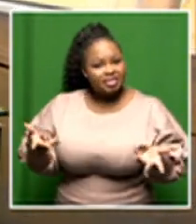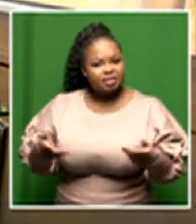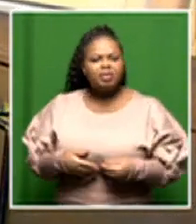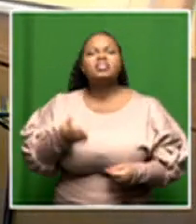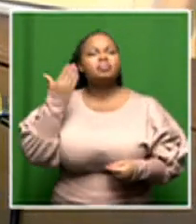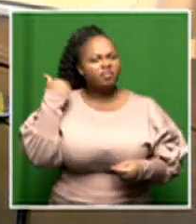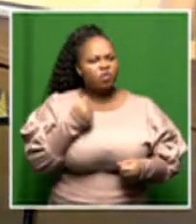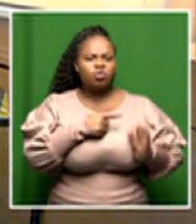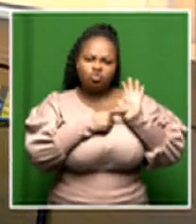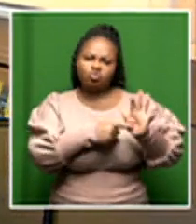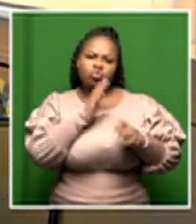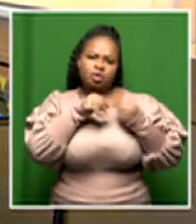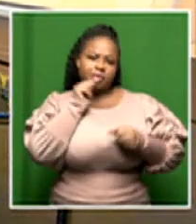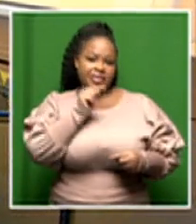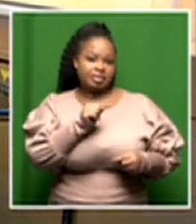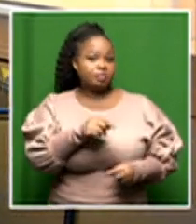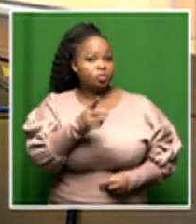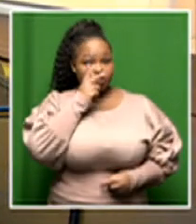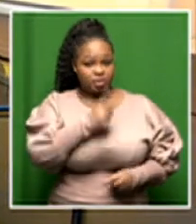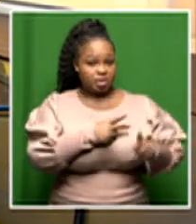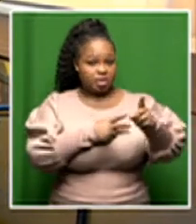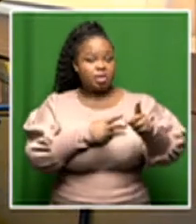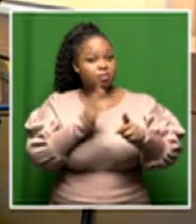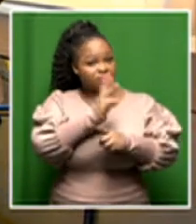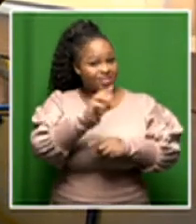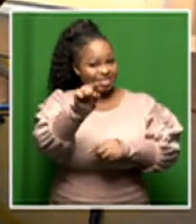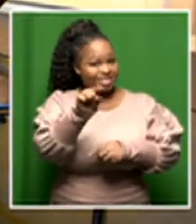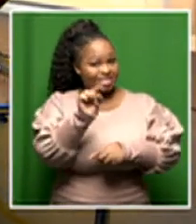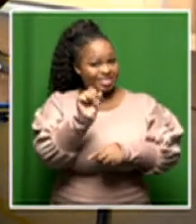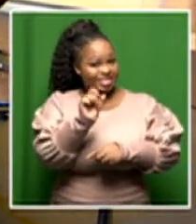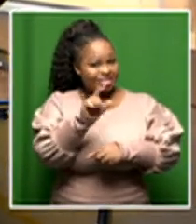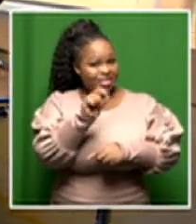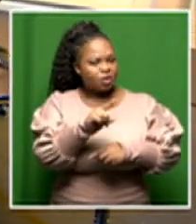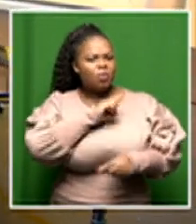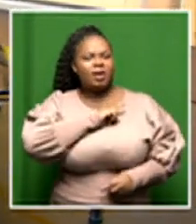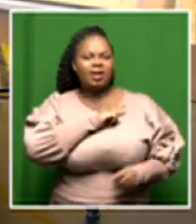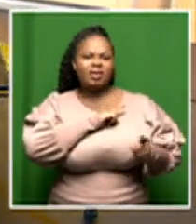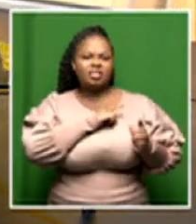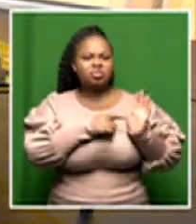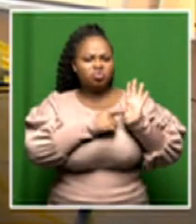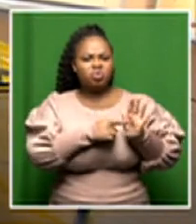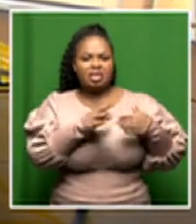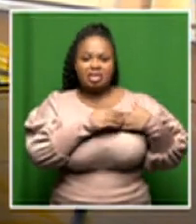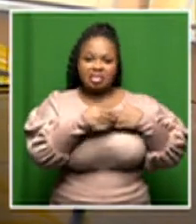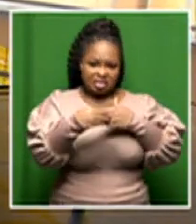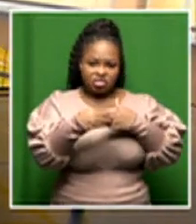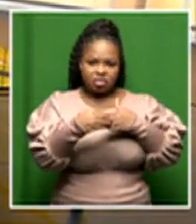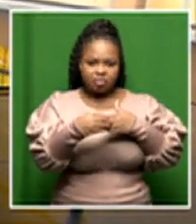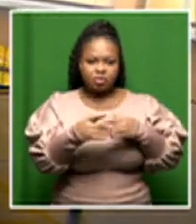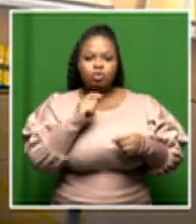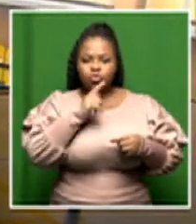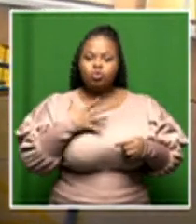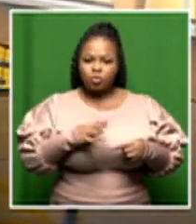we spoke about it on the show previously, but you see, and that is the type of emphatic leadership that you want